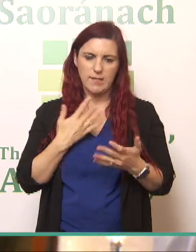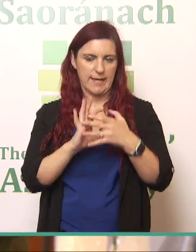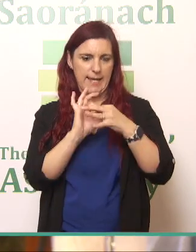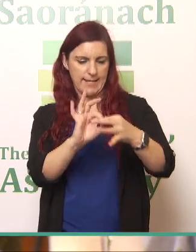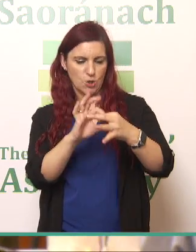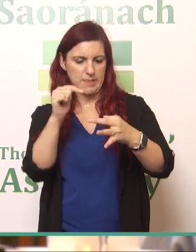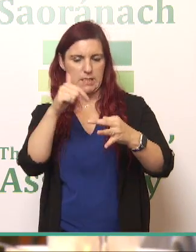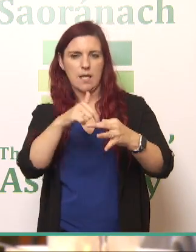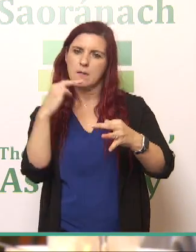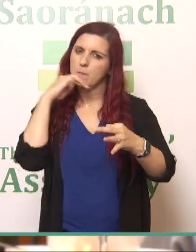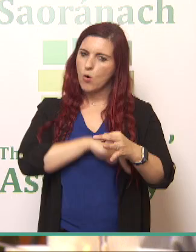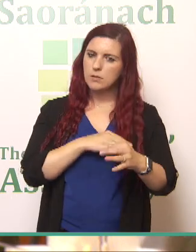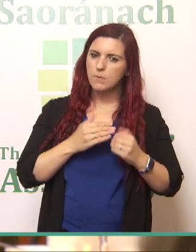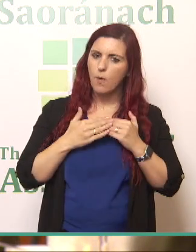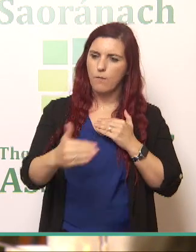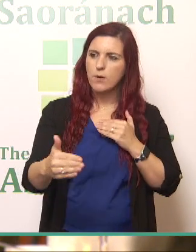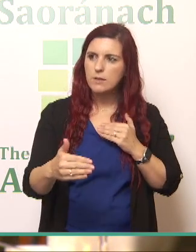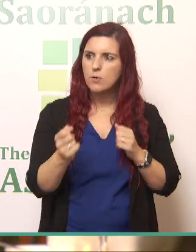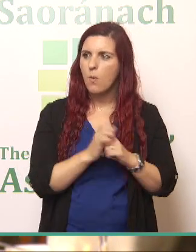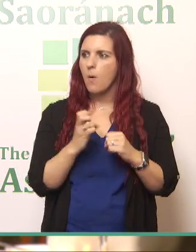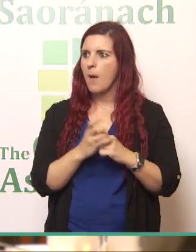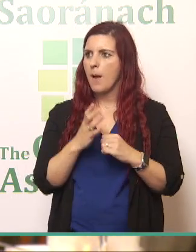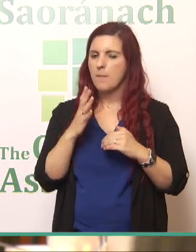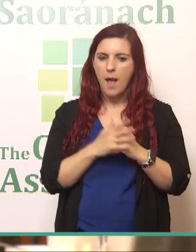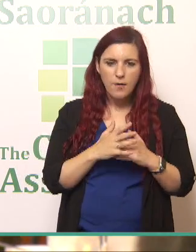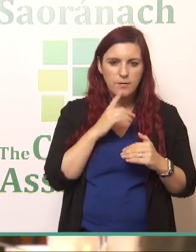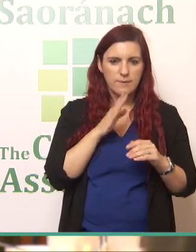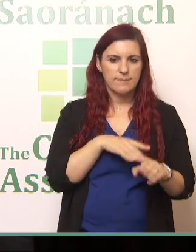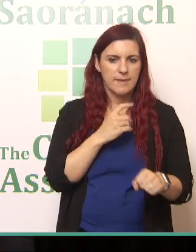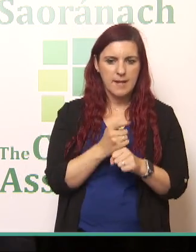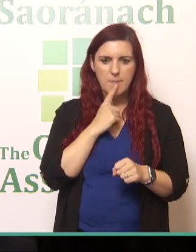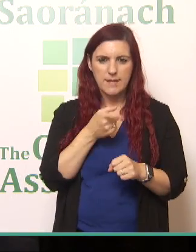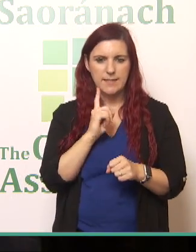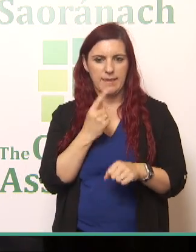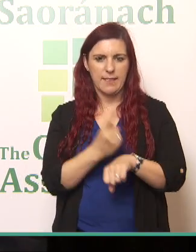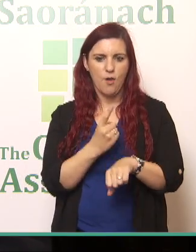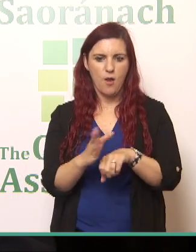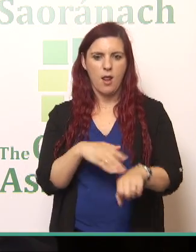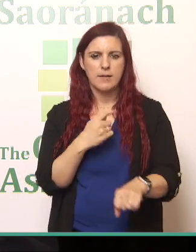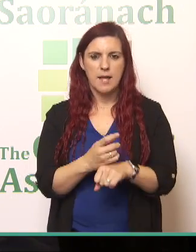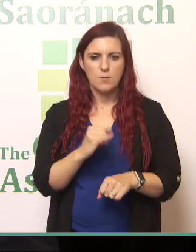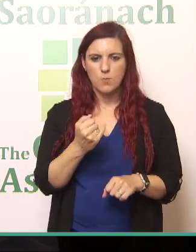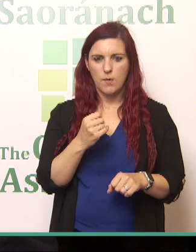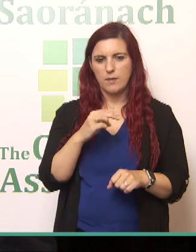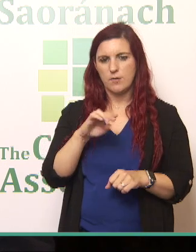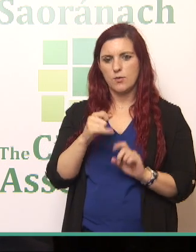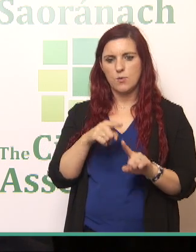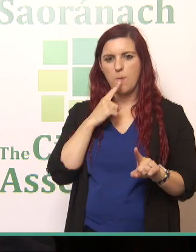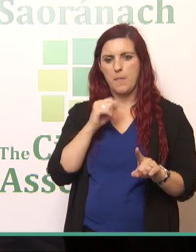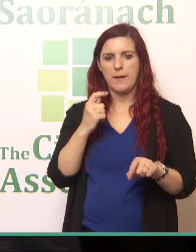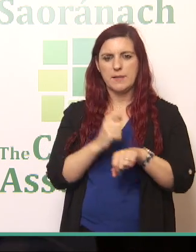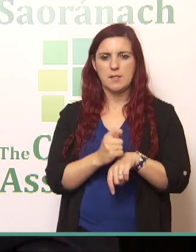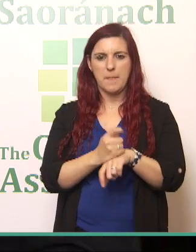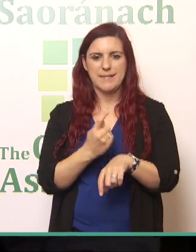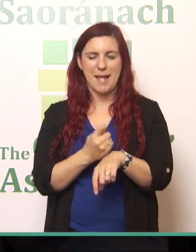move forward. You know, I'm married to Joanne. I gave a long time in Mochra and enjoyed my time there. And it probably, the one negative out of Mochra is it gave you a bad time